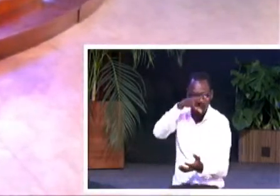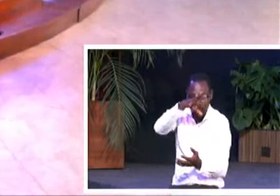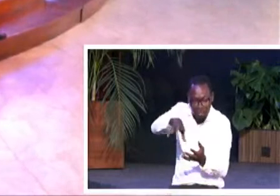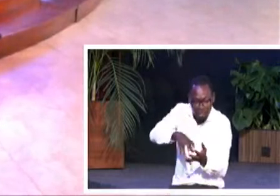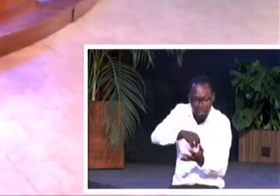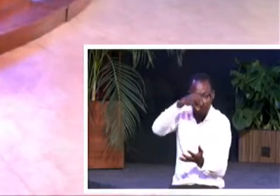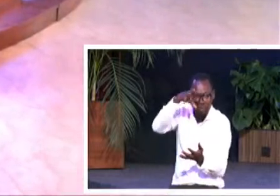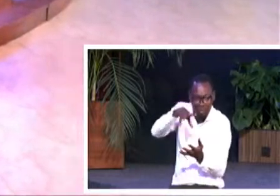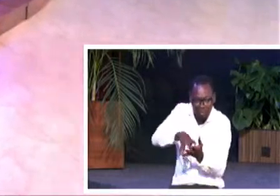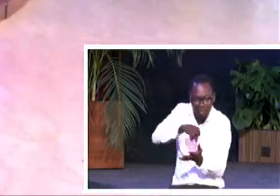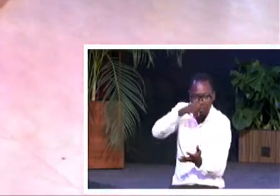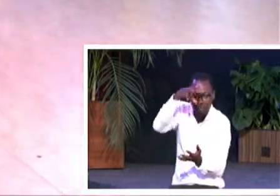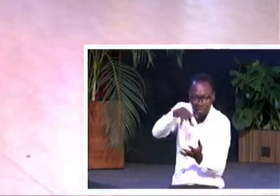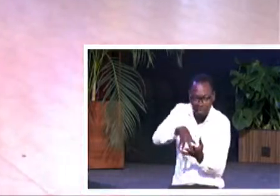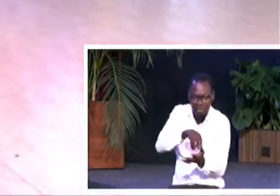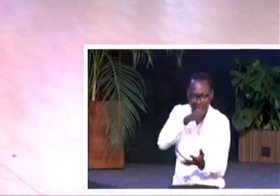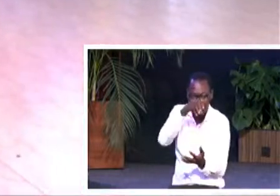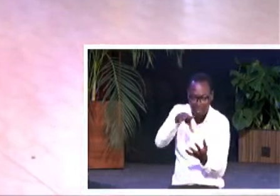Oh my goodness.